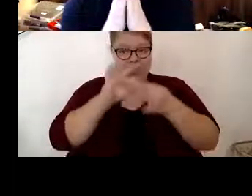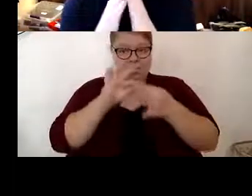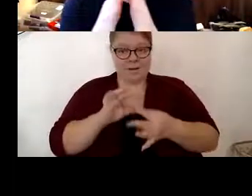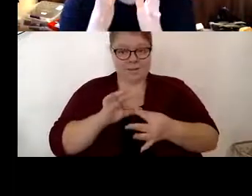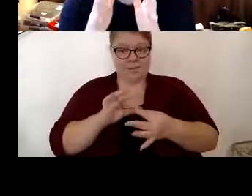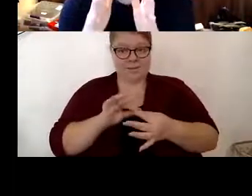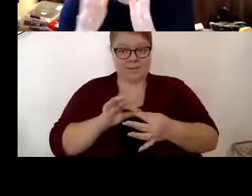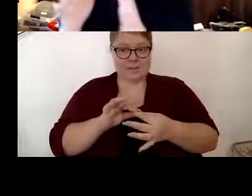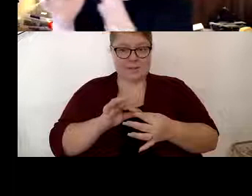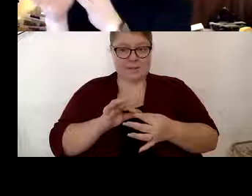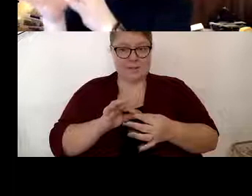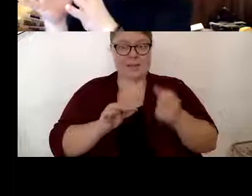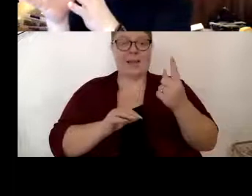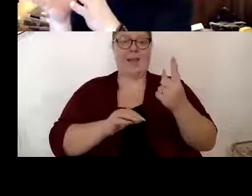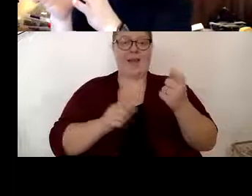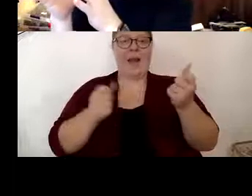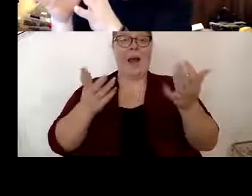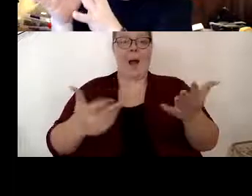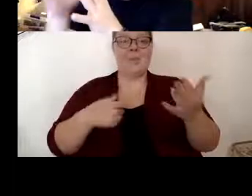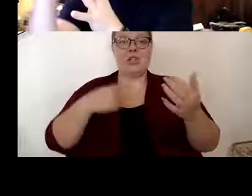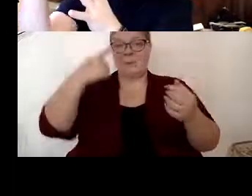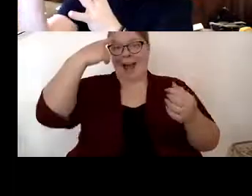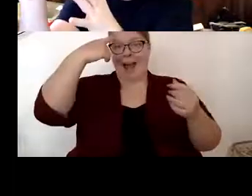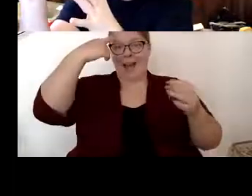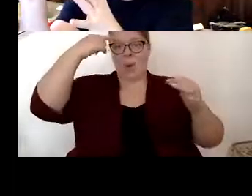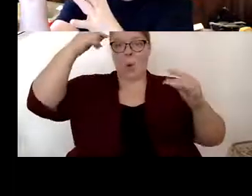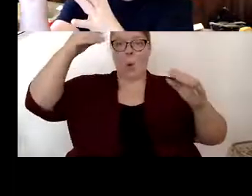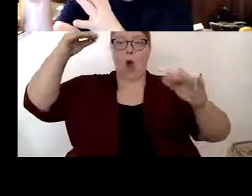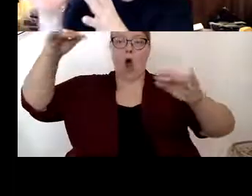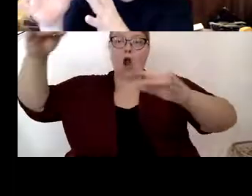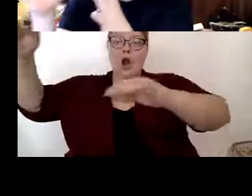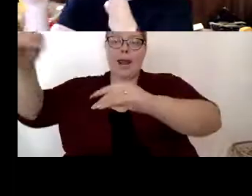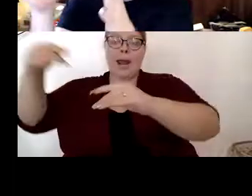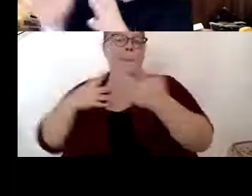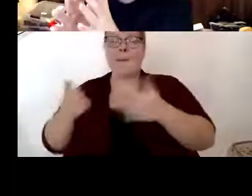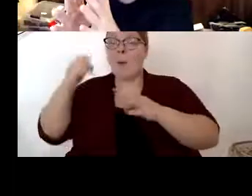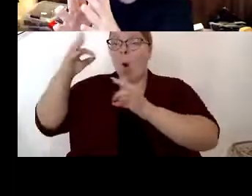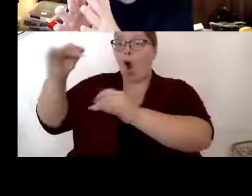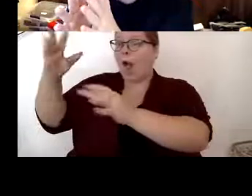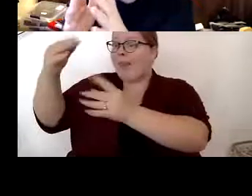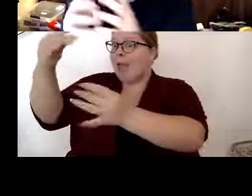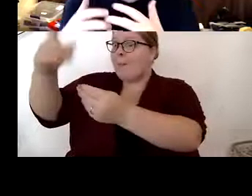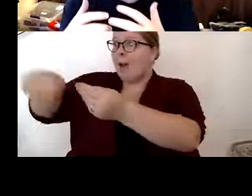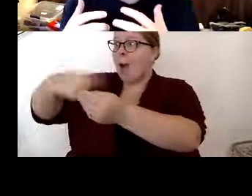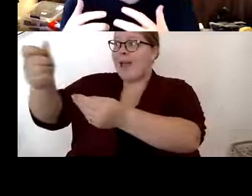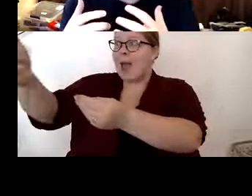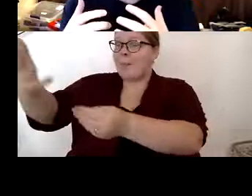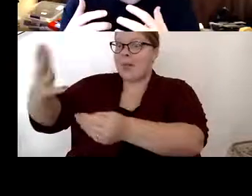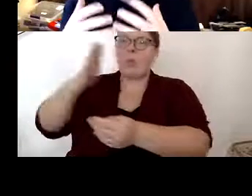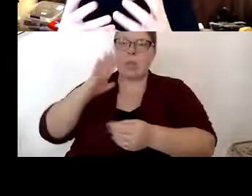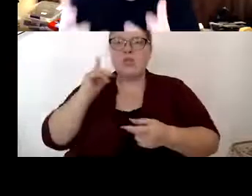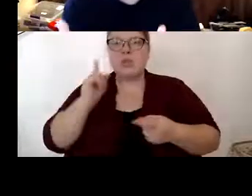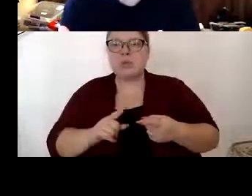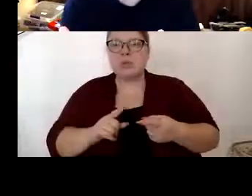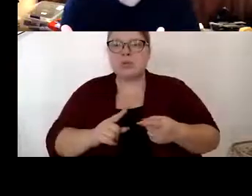right? The amount of mind wandering, including wandering to gambling thoughts, is reduced.